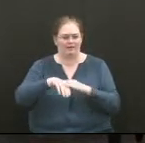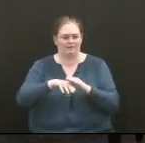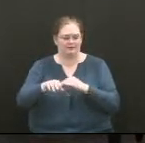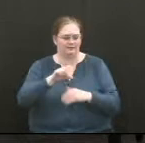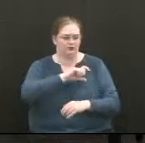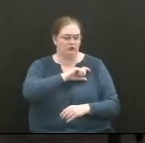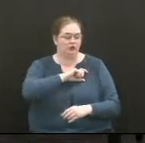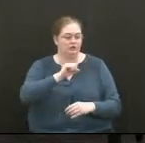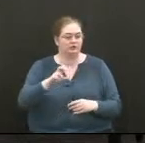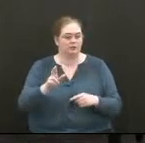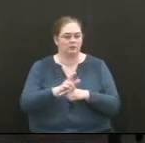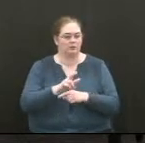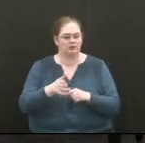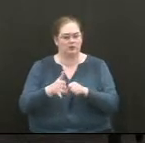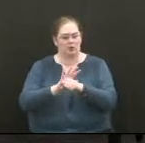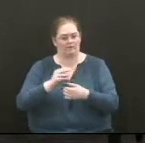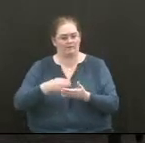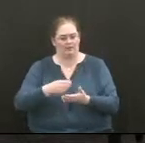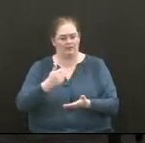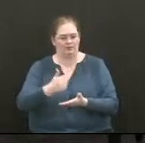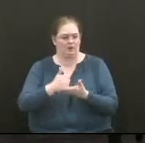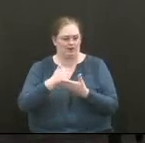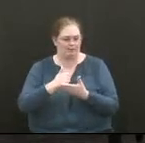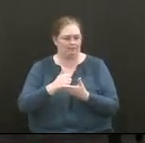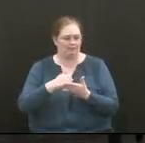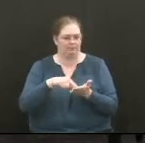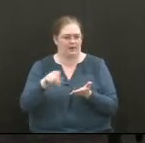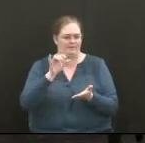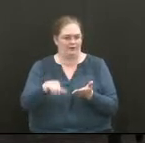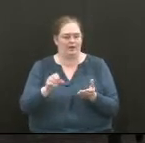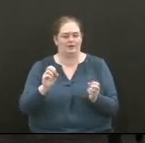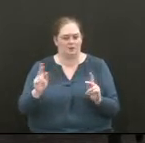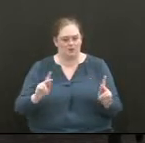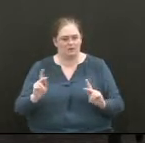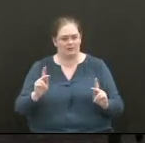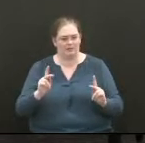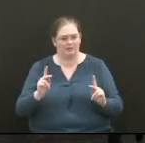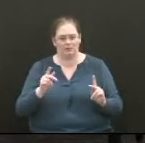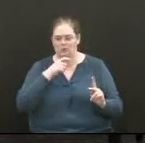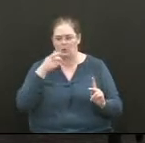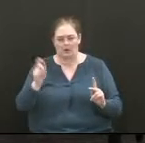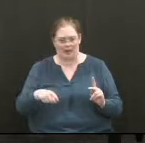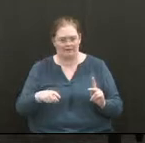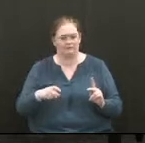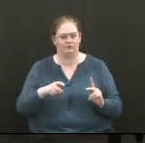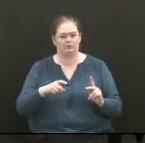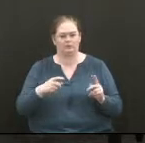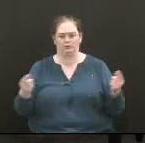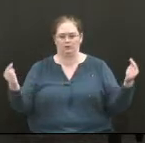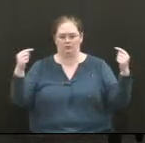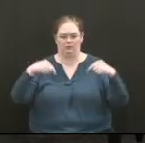so we're using the COVID money to help pay for that, so that people don't have to come to the